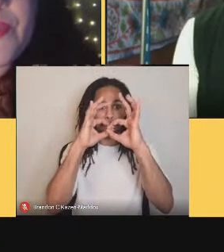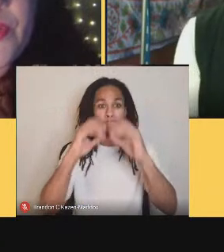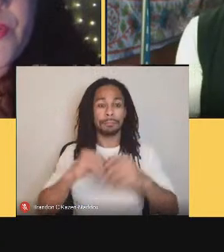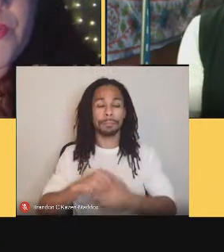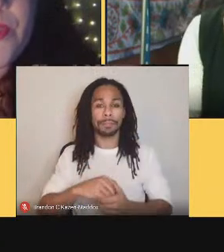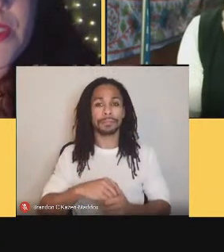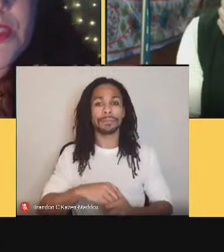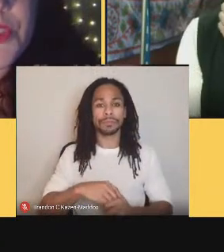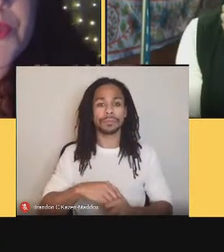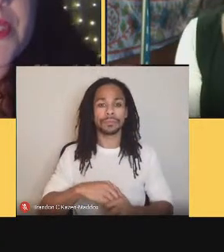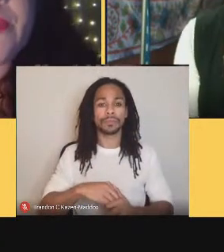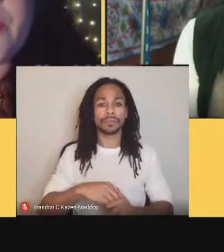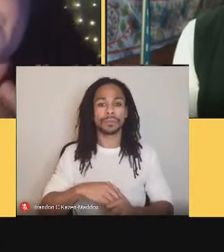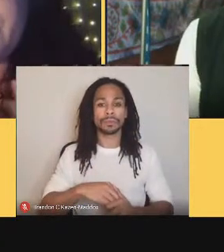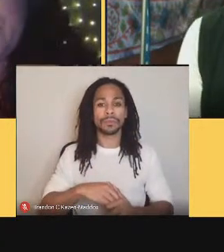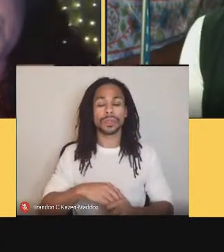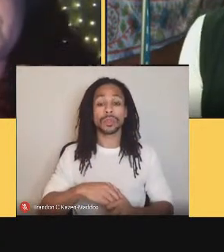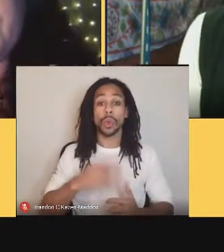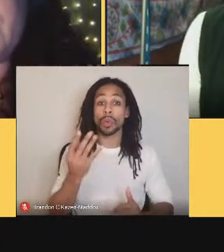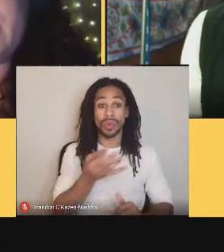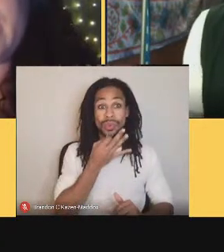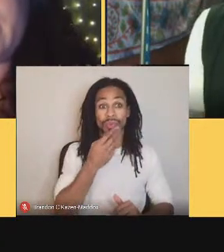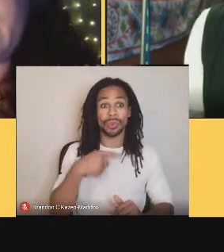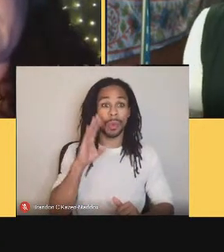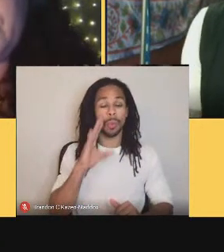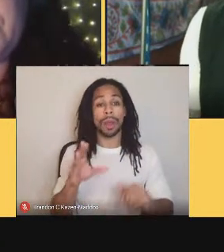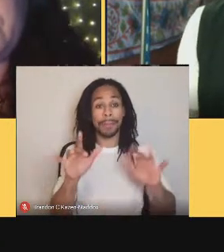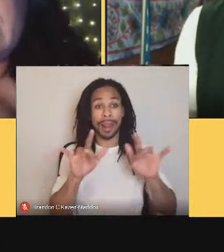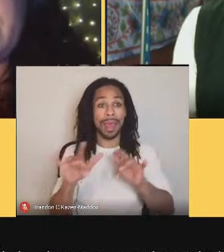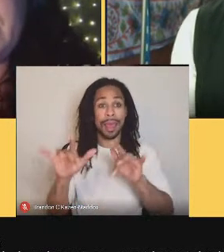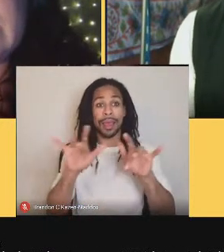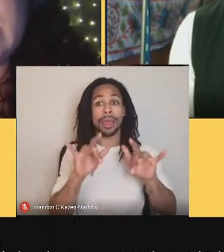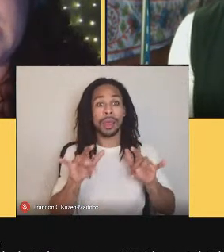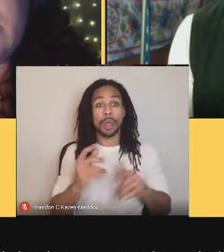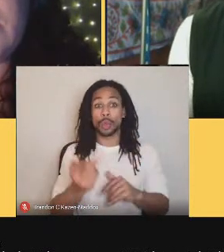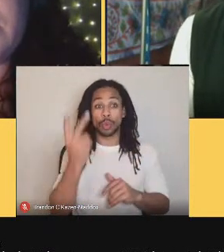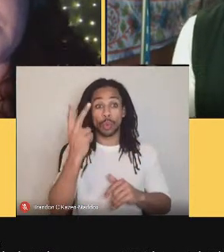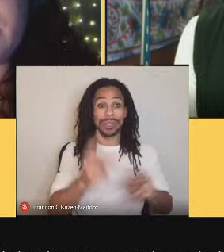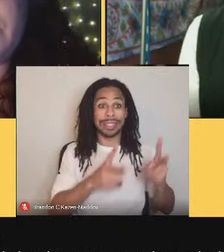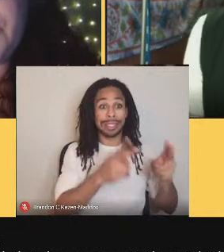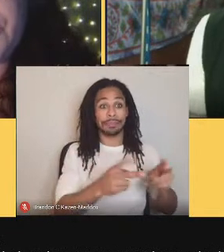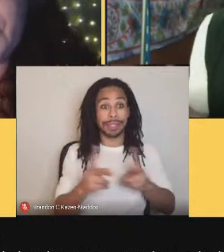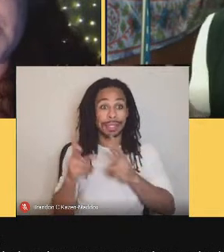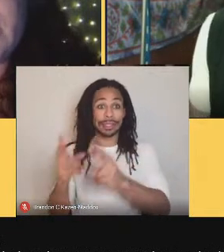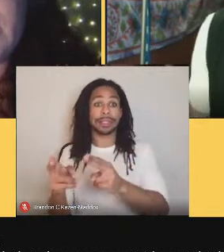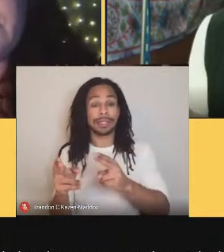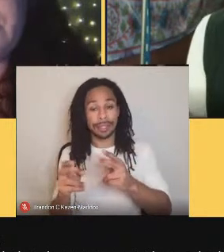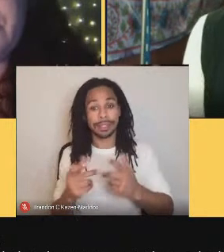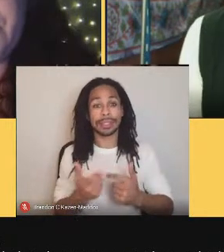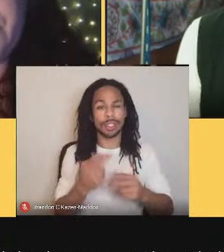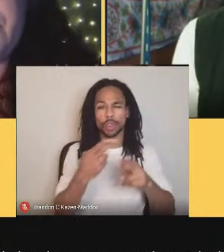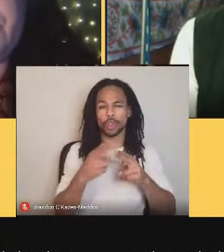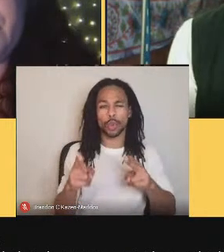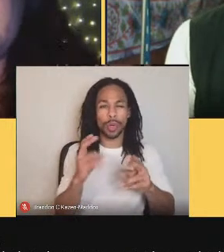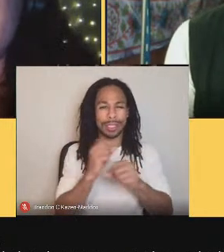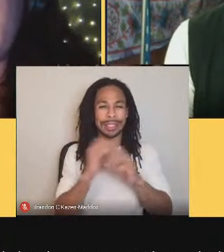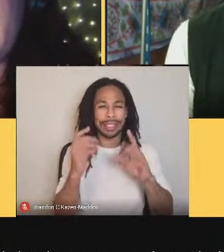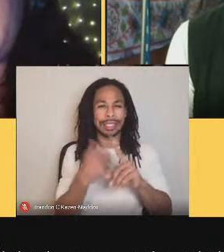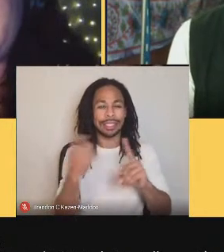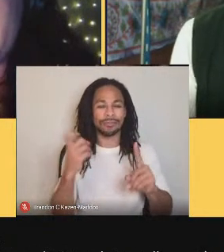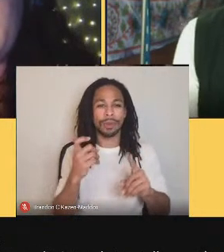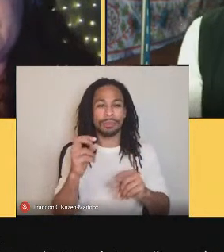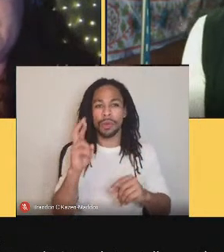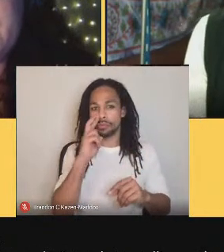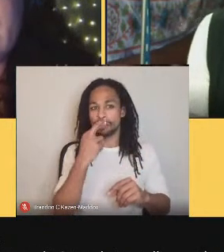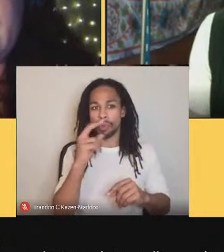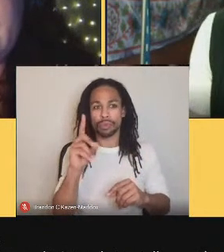Mm-hmm. So shortly, we're going to play two snippets. So these are going to be short scenes from both Rose